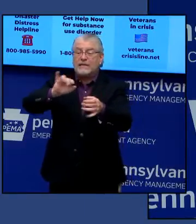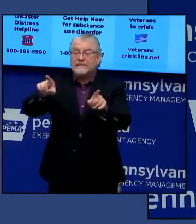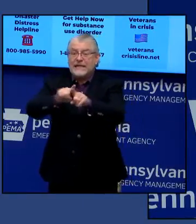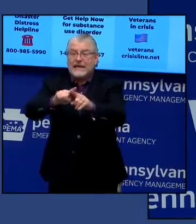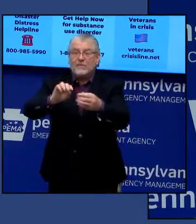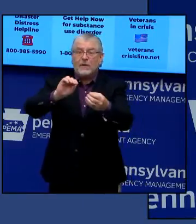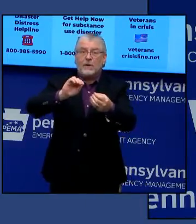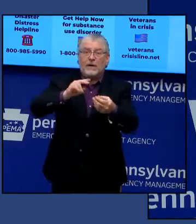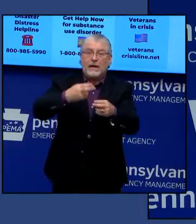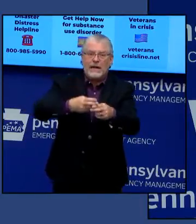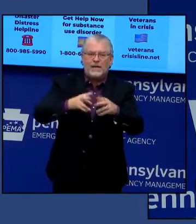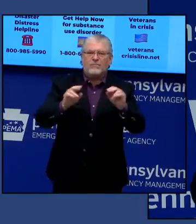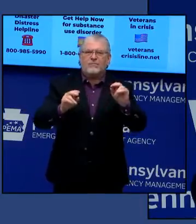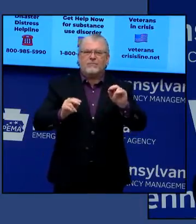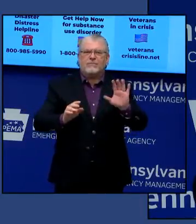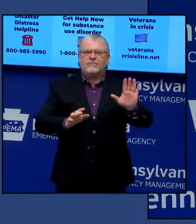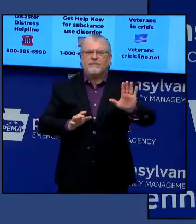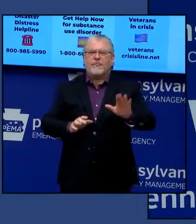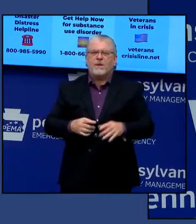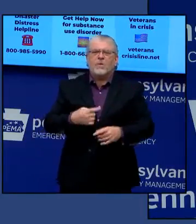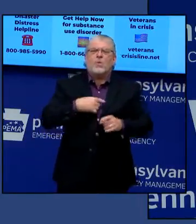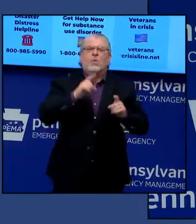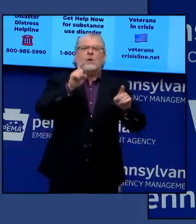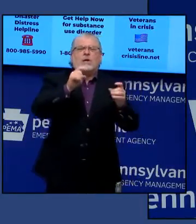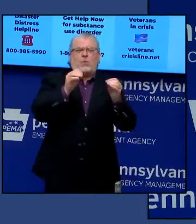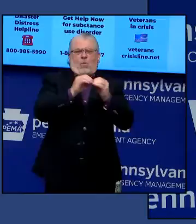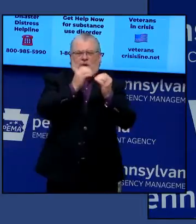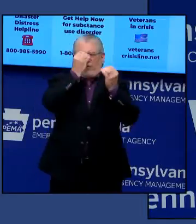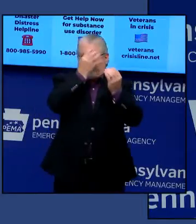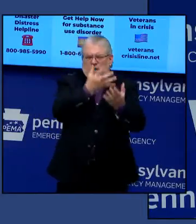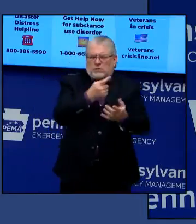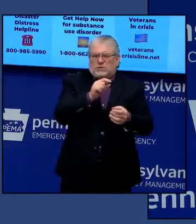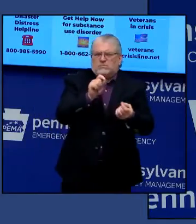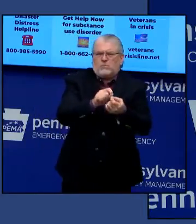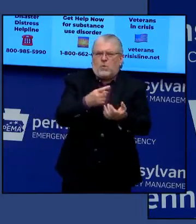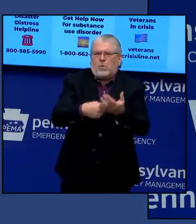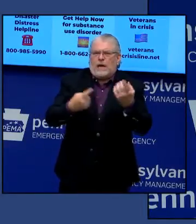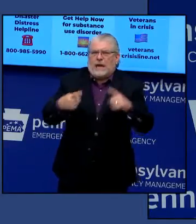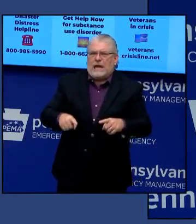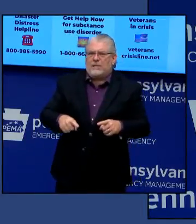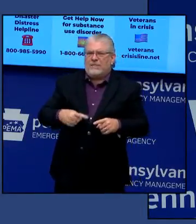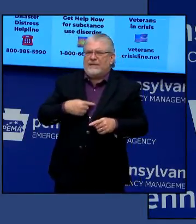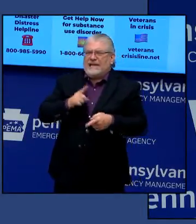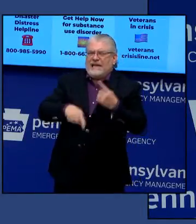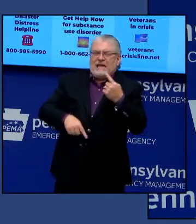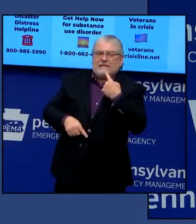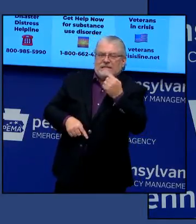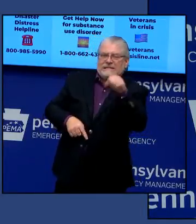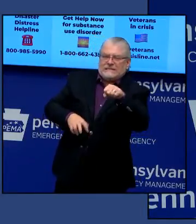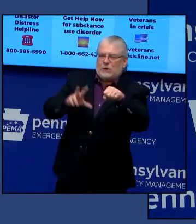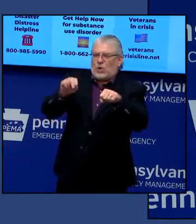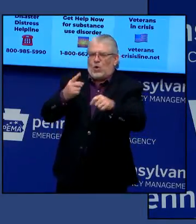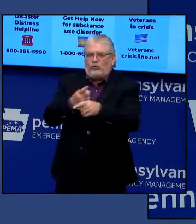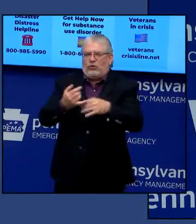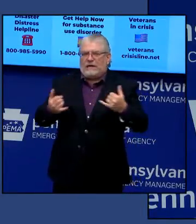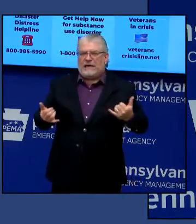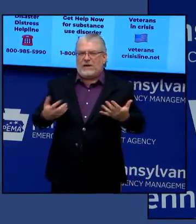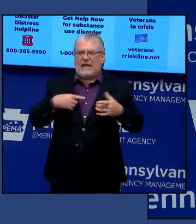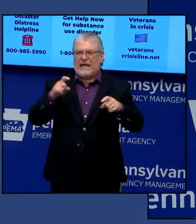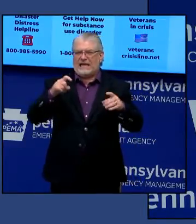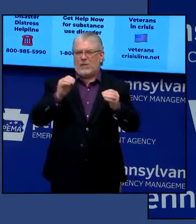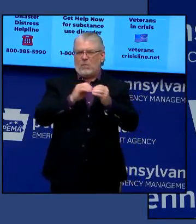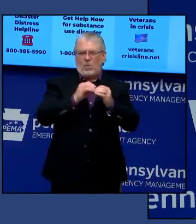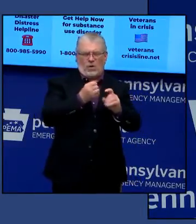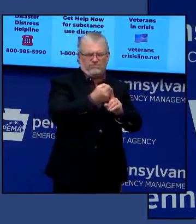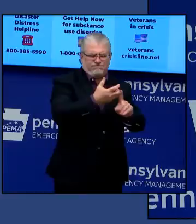guess I'll say no, but it's more nuanced than that. We have another question from KYW Radio. The New York governor has said